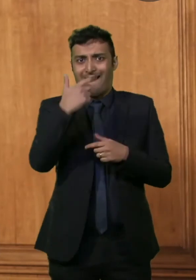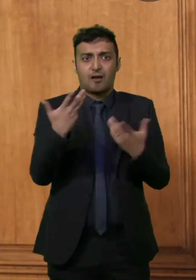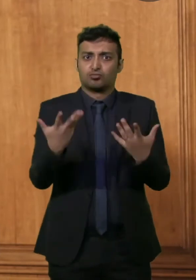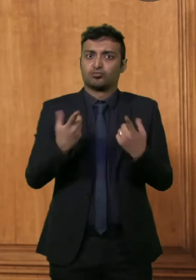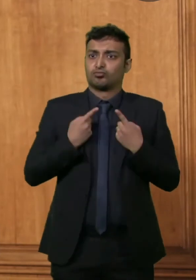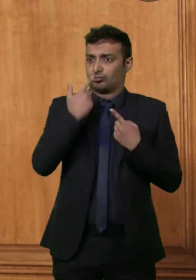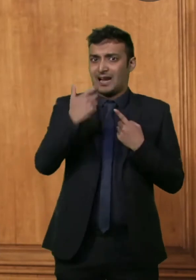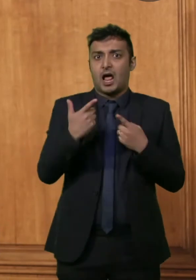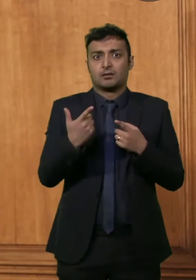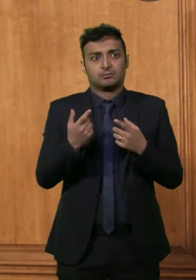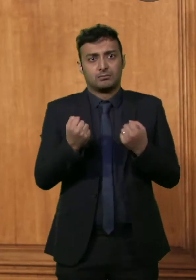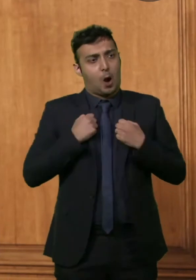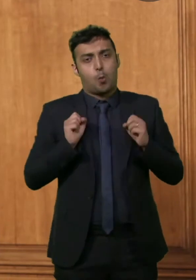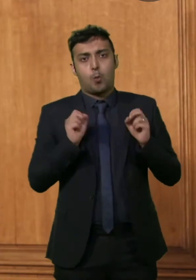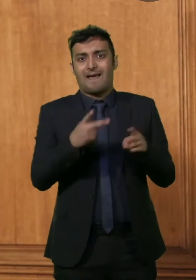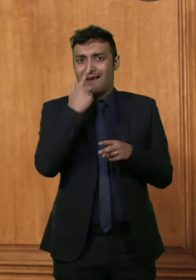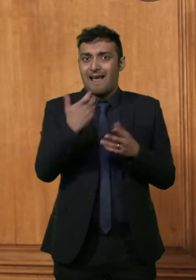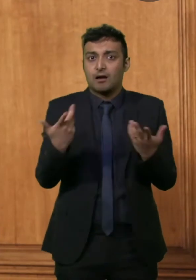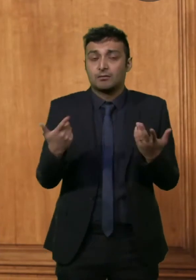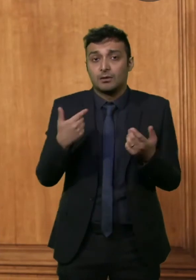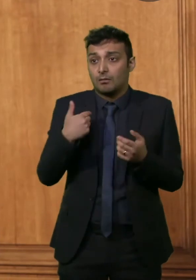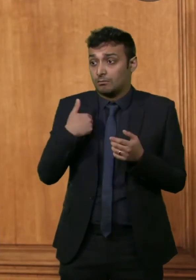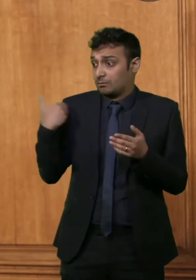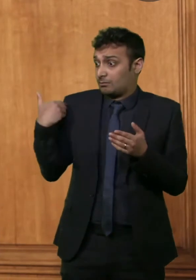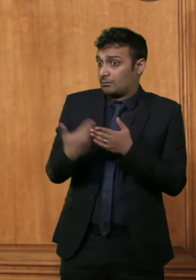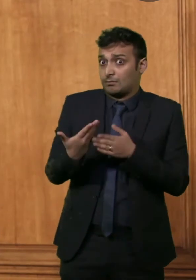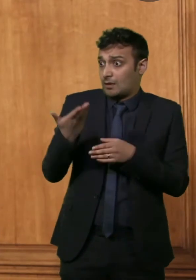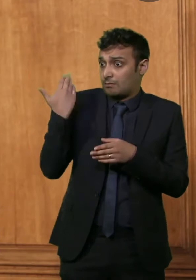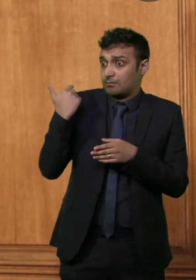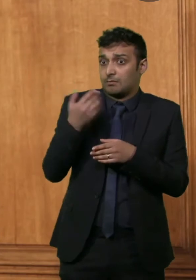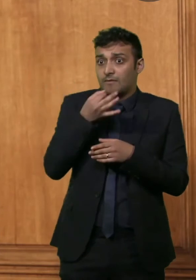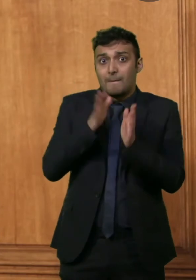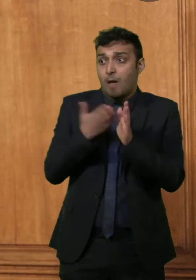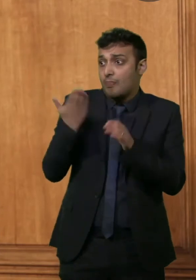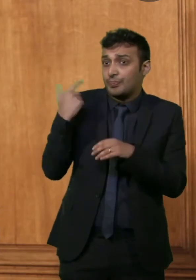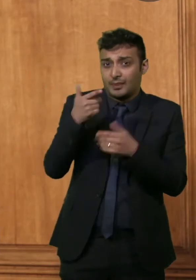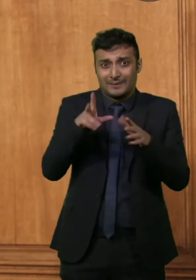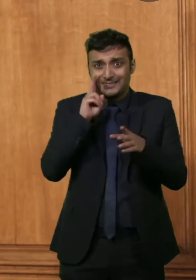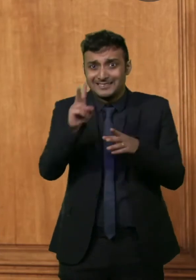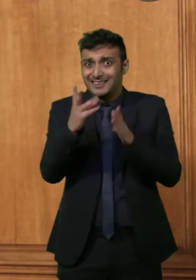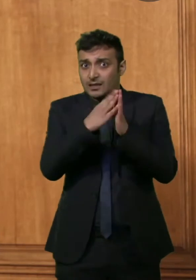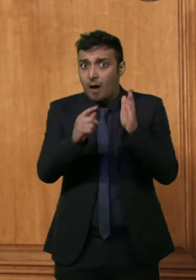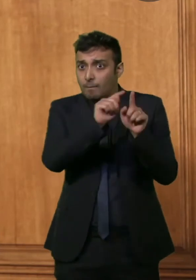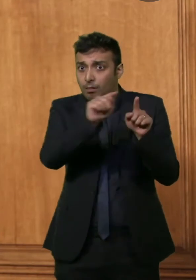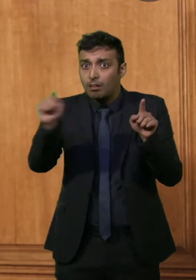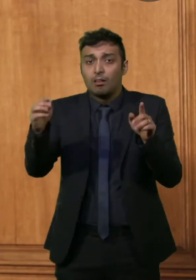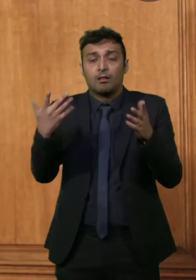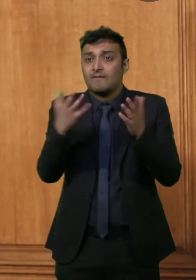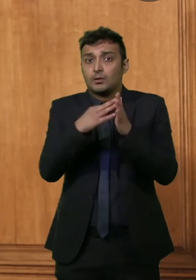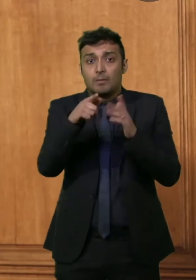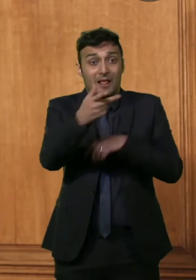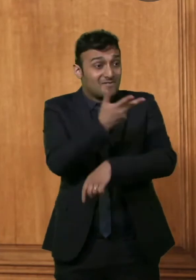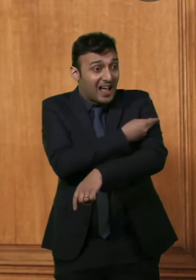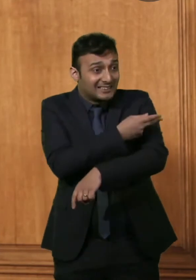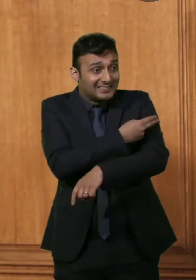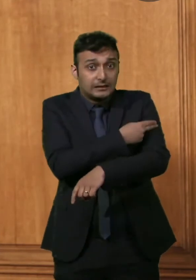the last few months, you've seen examples of that, whether it's in the vaccination rollout program or in free trade agreements that we've